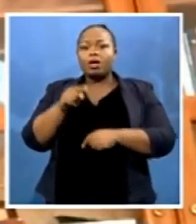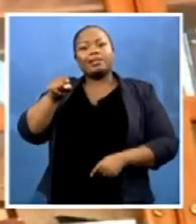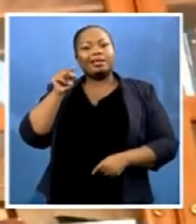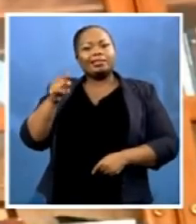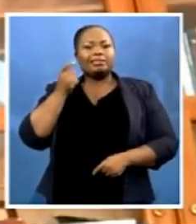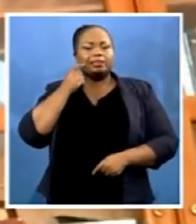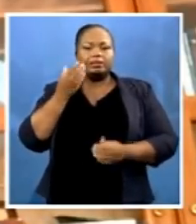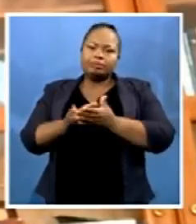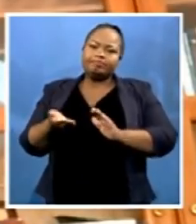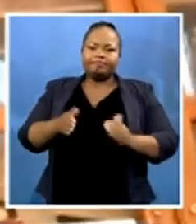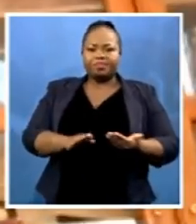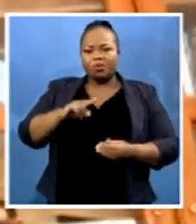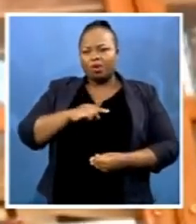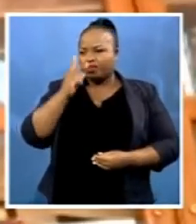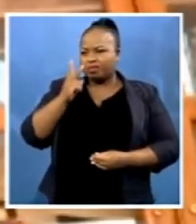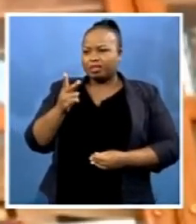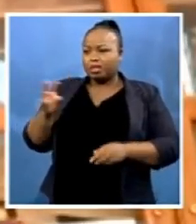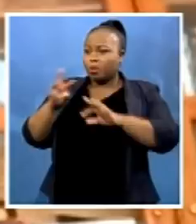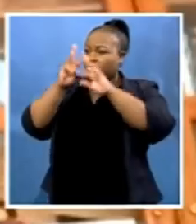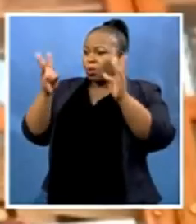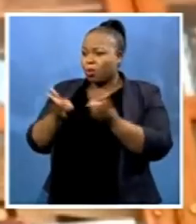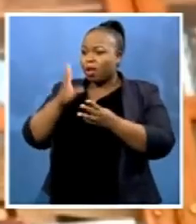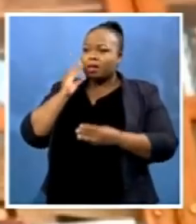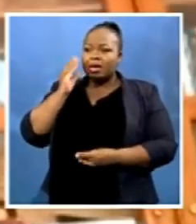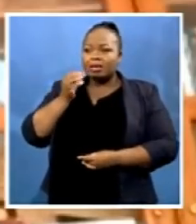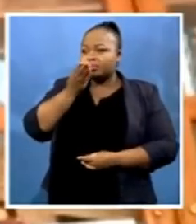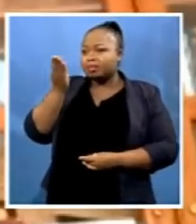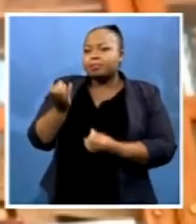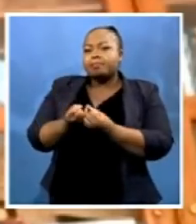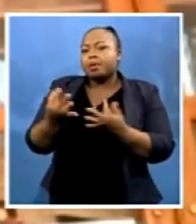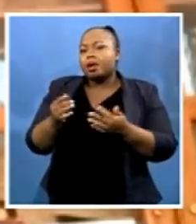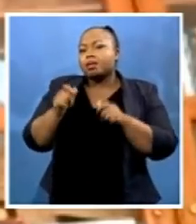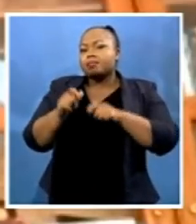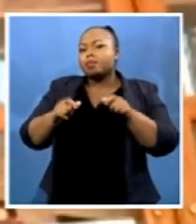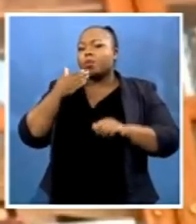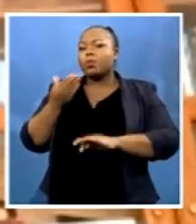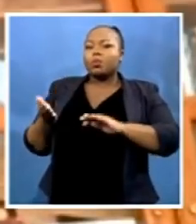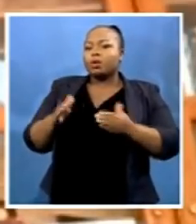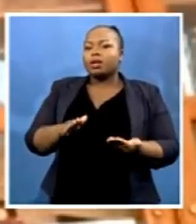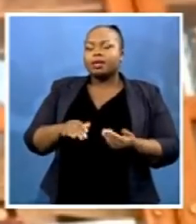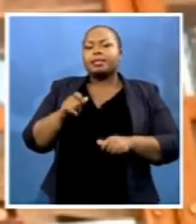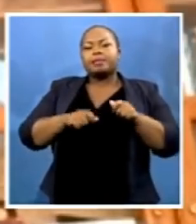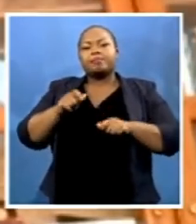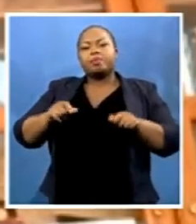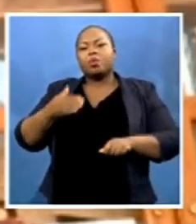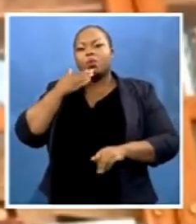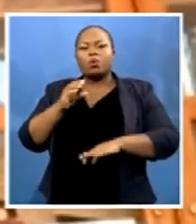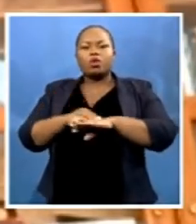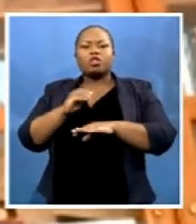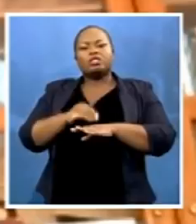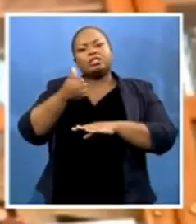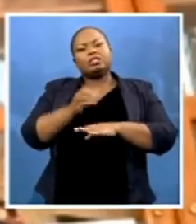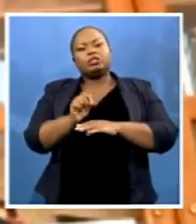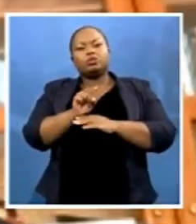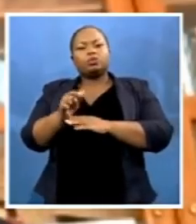world where the larger numbers of mortality comes from those who are from 60 to 70, 70 to 80, 80